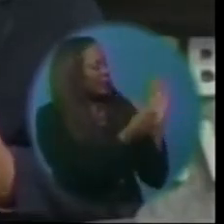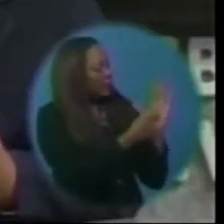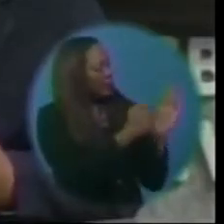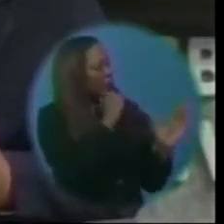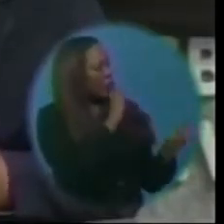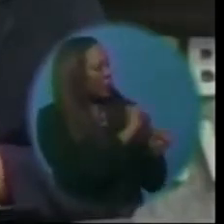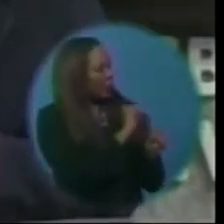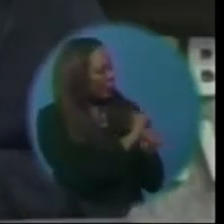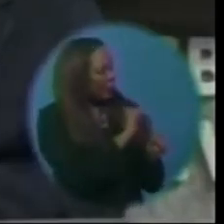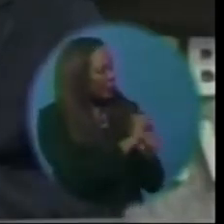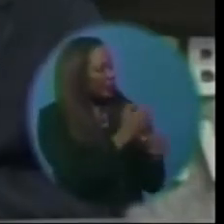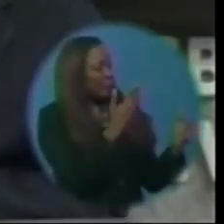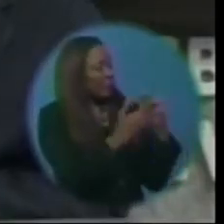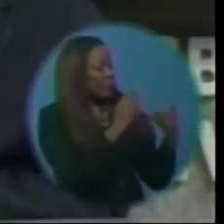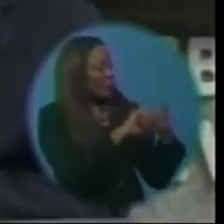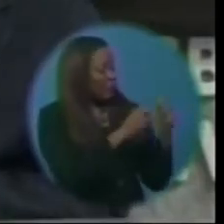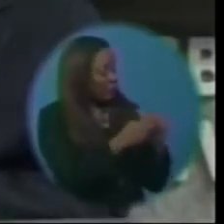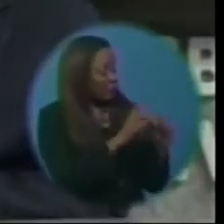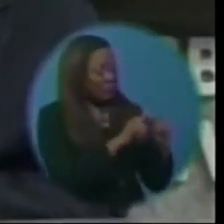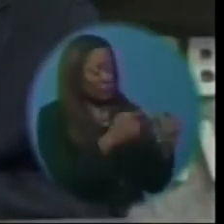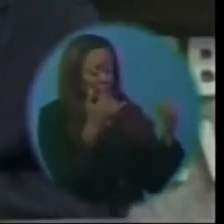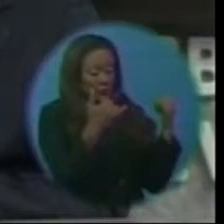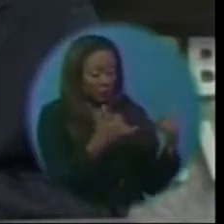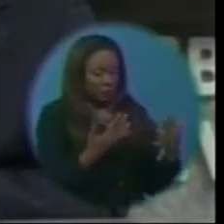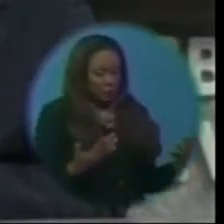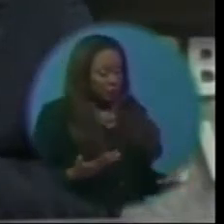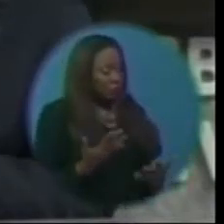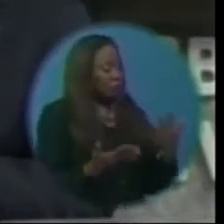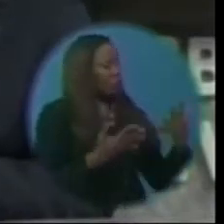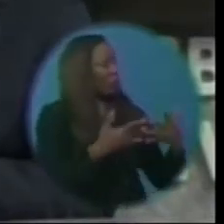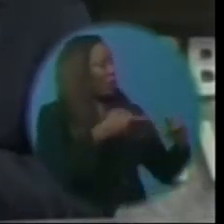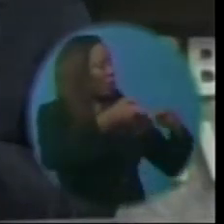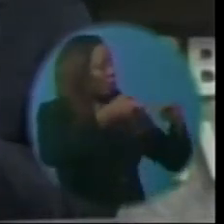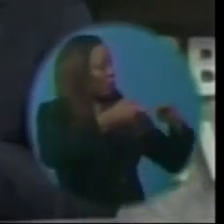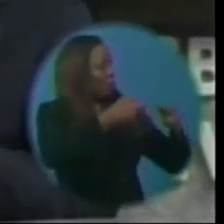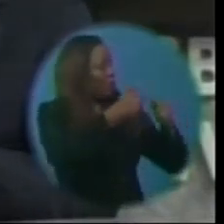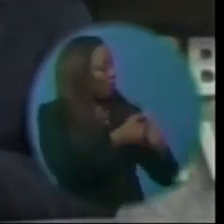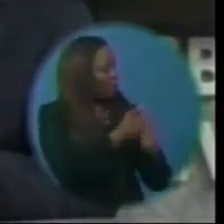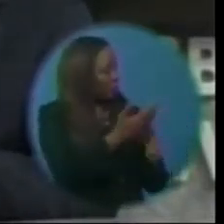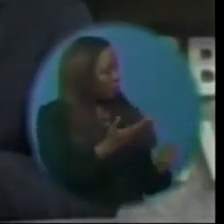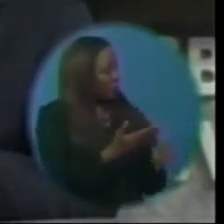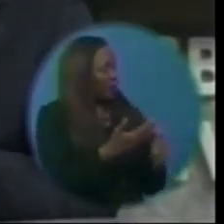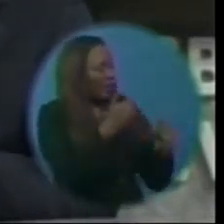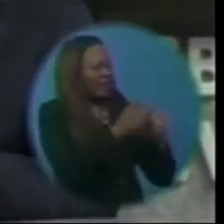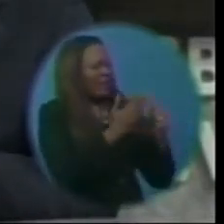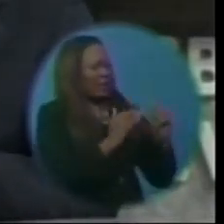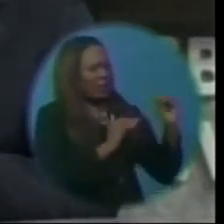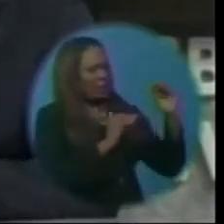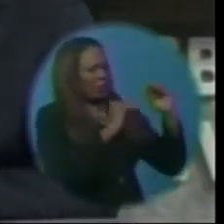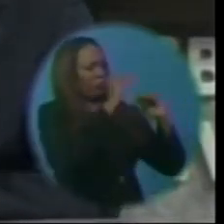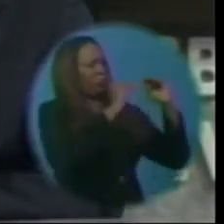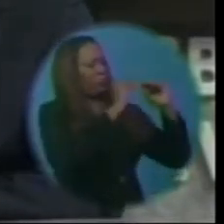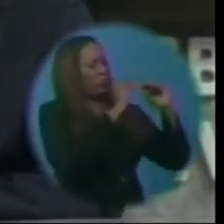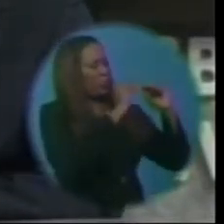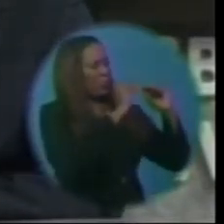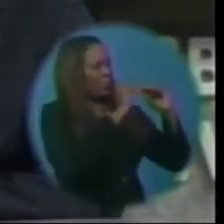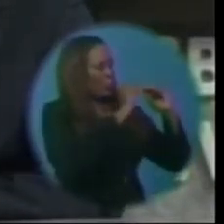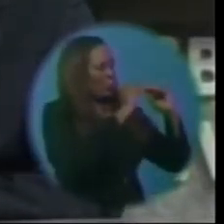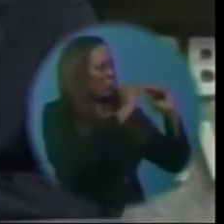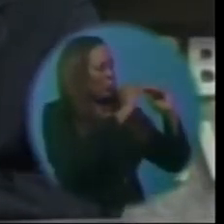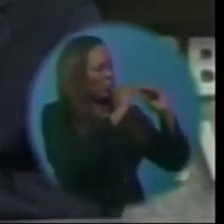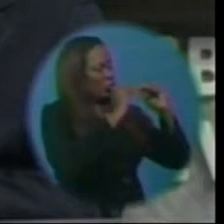we may have some seepage. But at the moment, we have them under control. We're able to manage what we call the balancing of the levels at the plant and in the